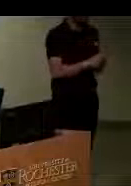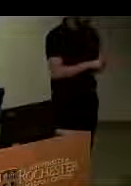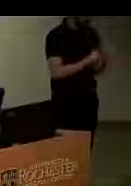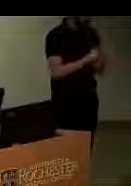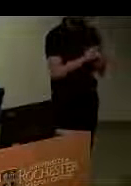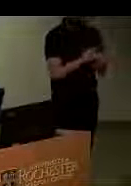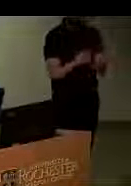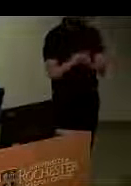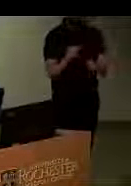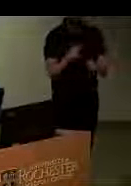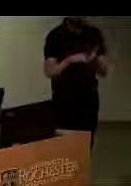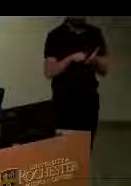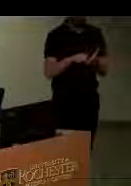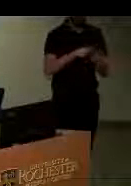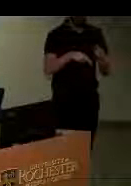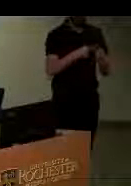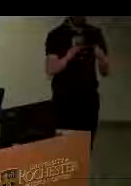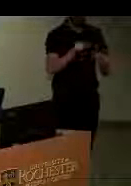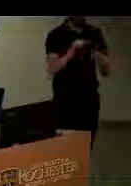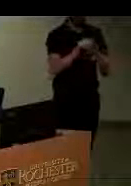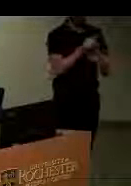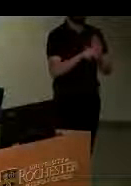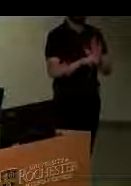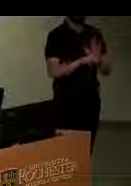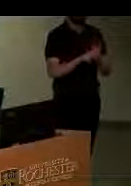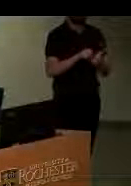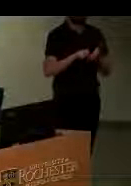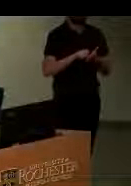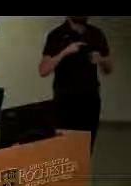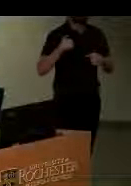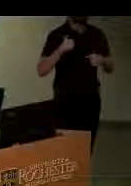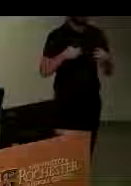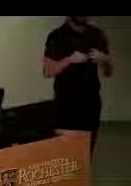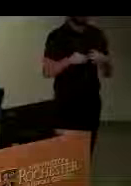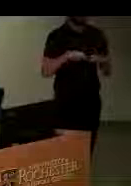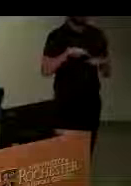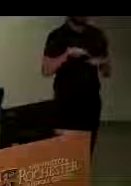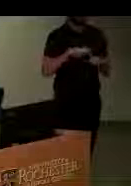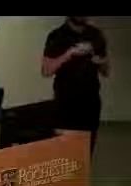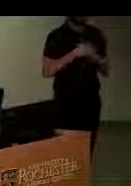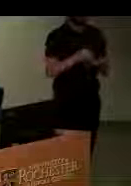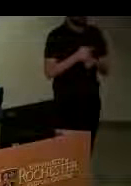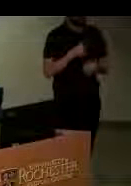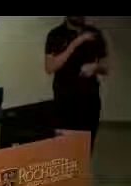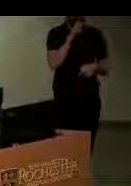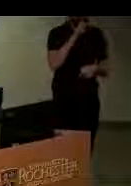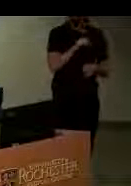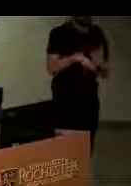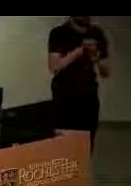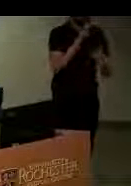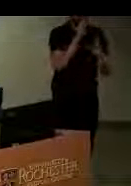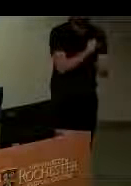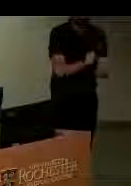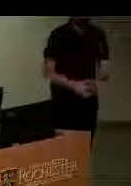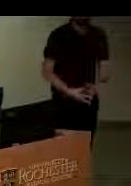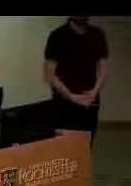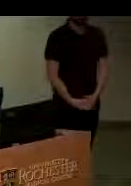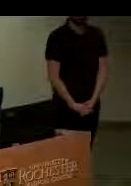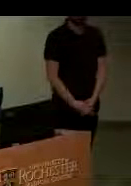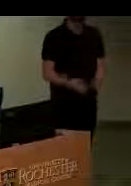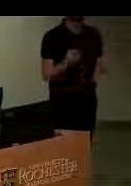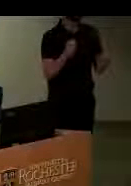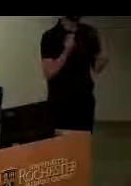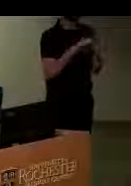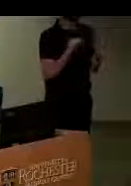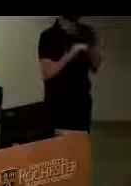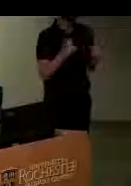wrote a whole bunch about the Heisenberg principle, and since I was a physics major, I thought that was very interesting. But what he says is, we have to